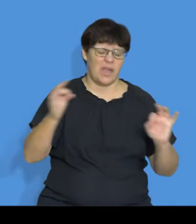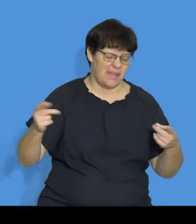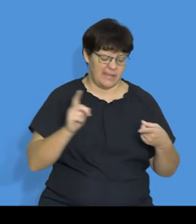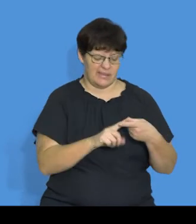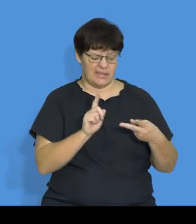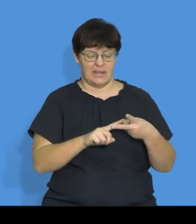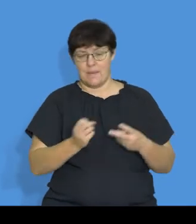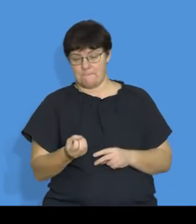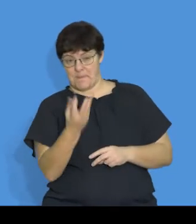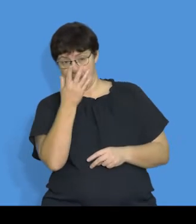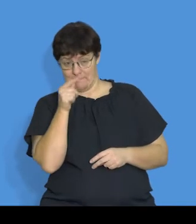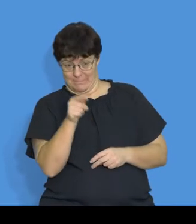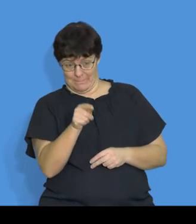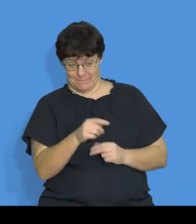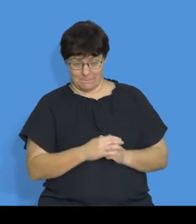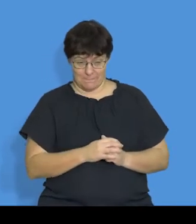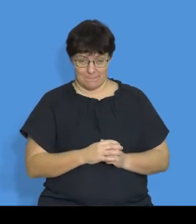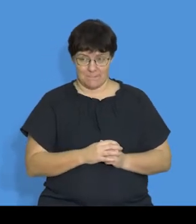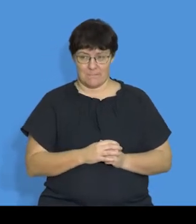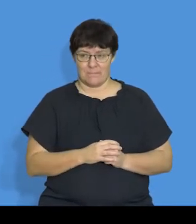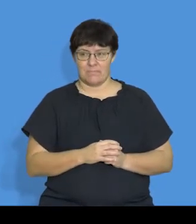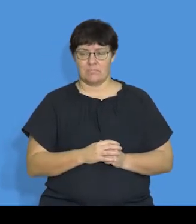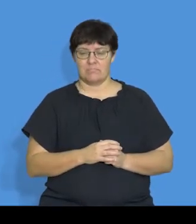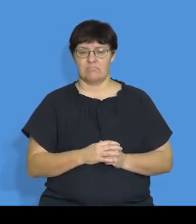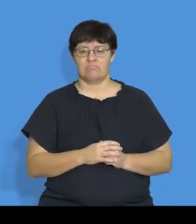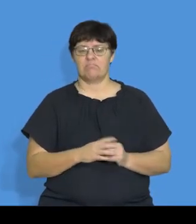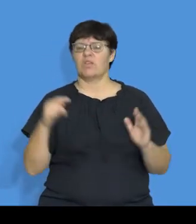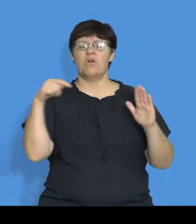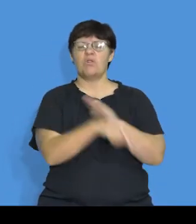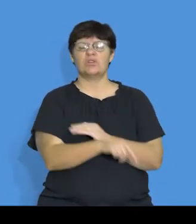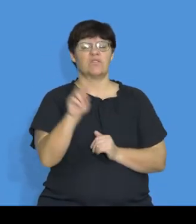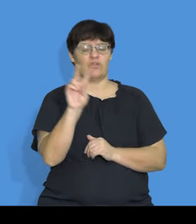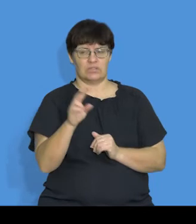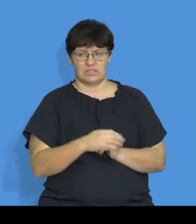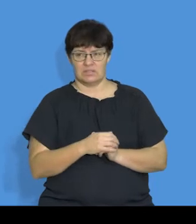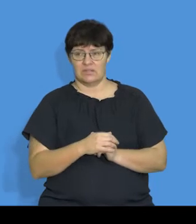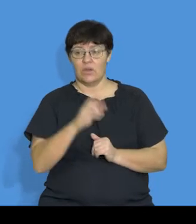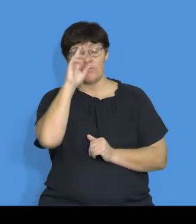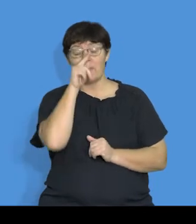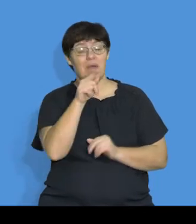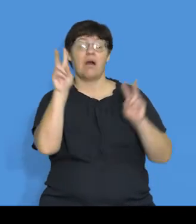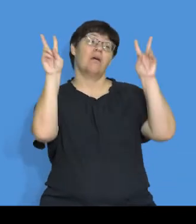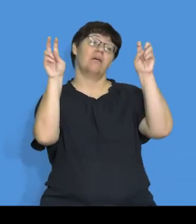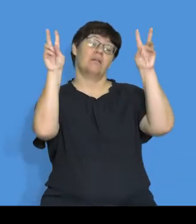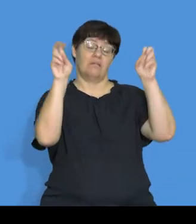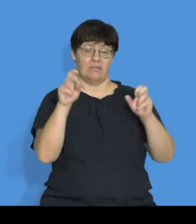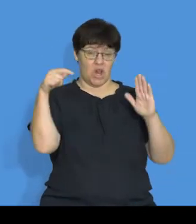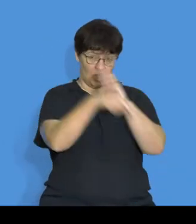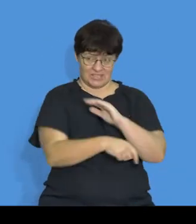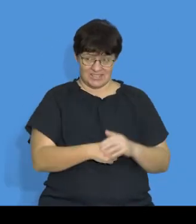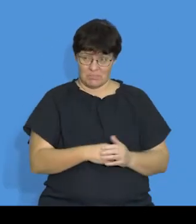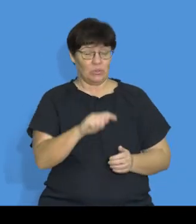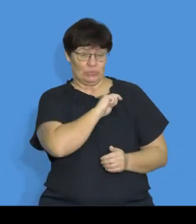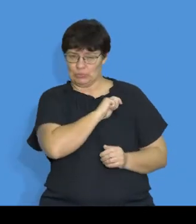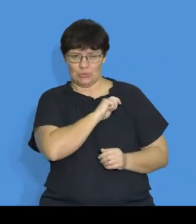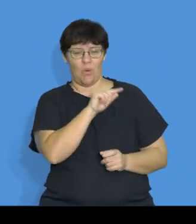light bulb, right? Okay, so lost volts, okay, and remember this is lost in the sense that it's